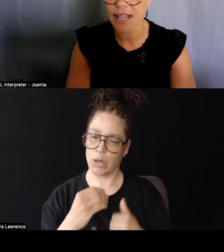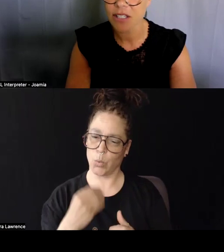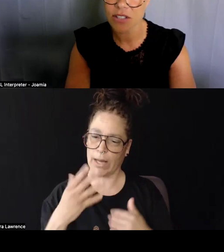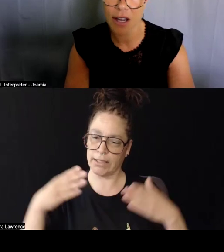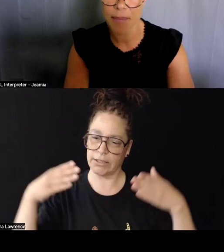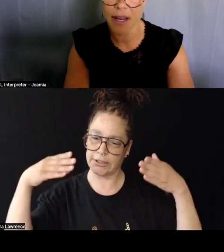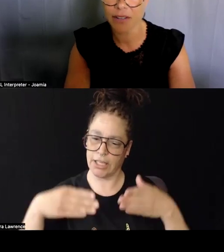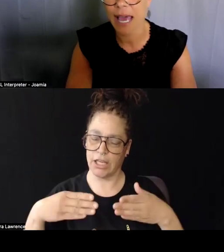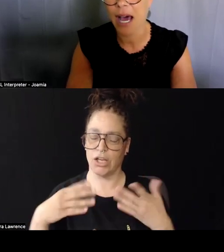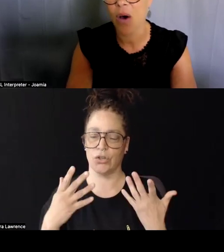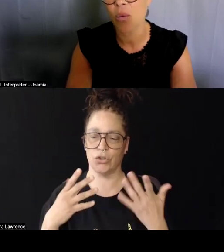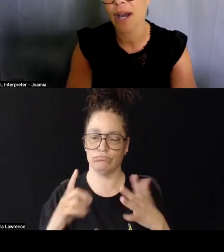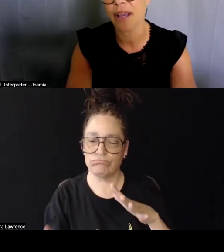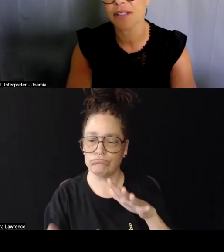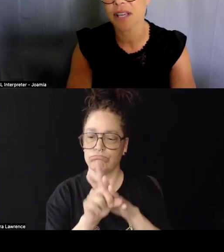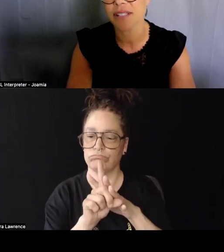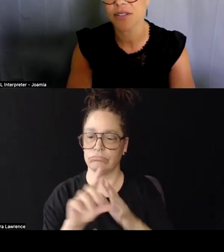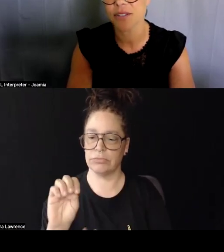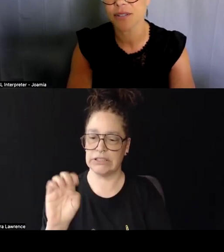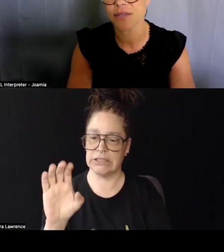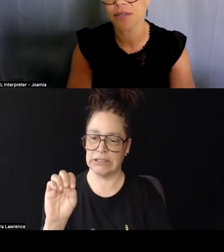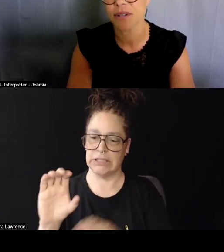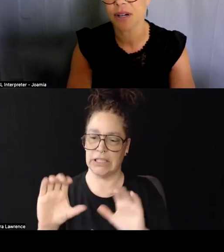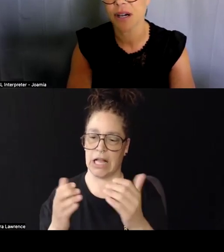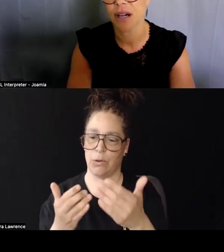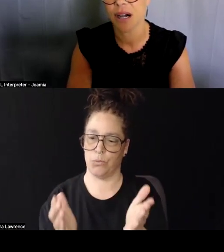First, I'd like to talk about how white-centered